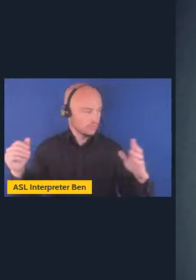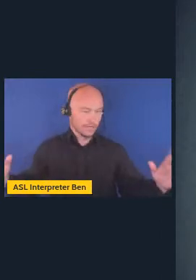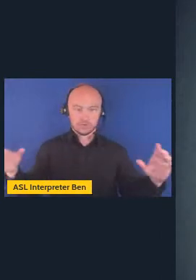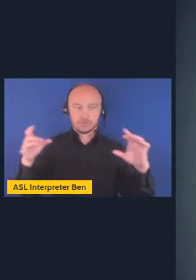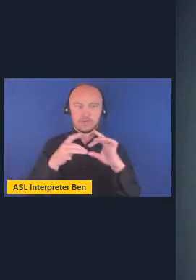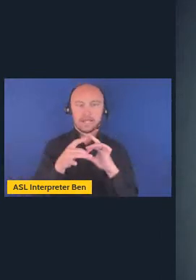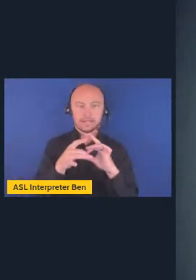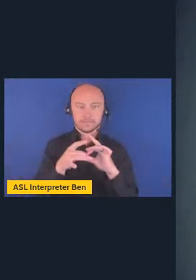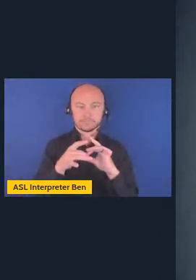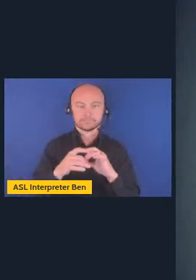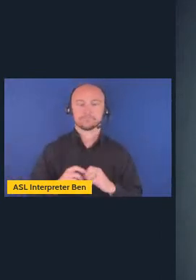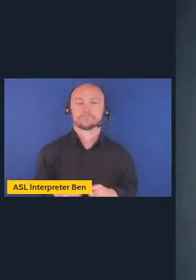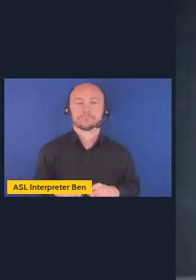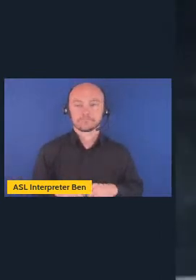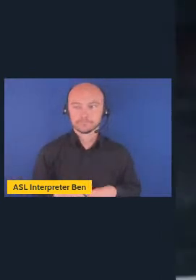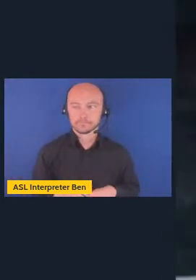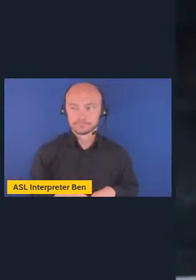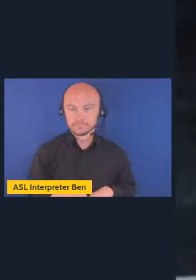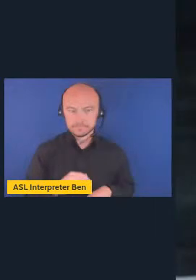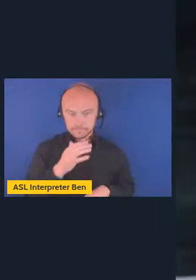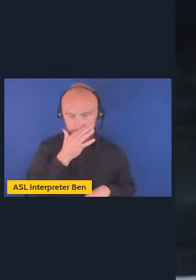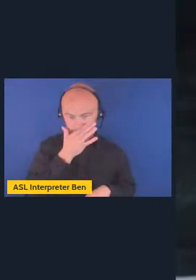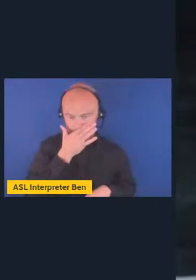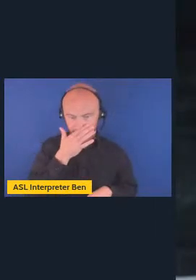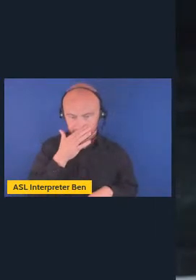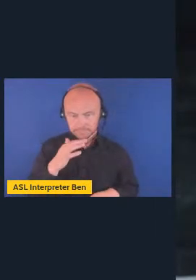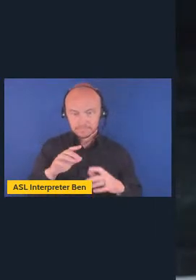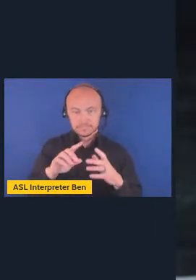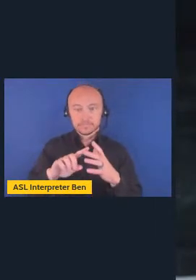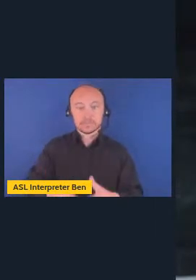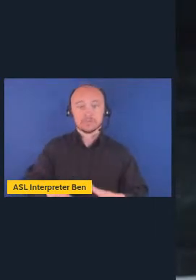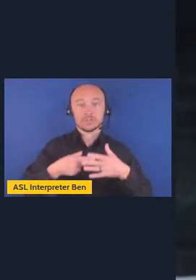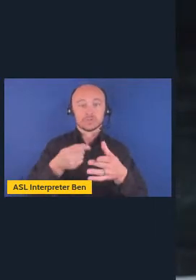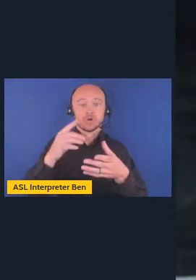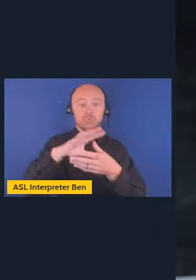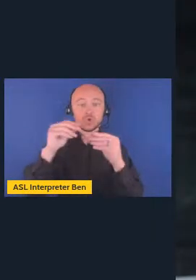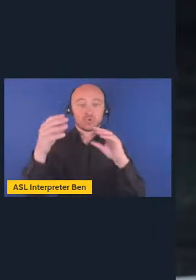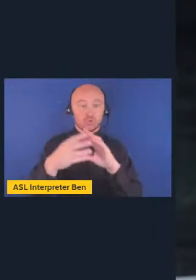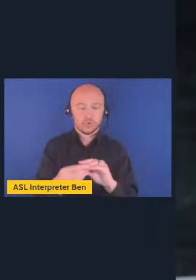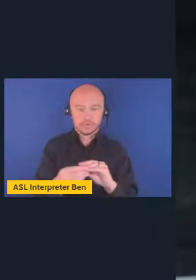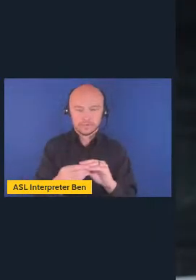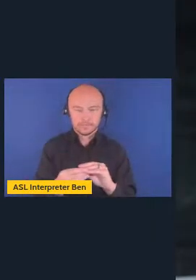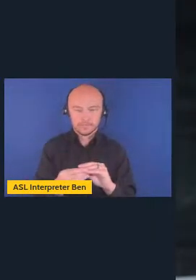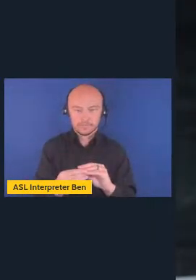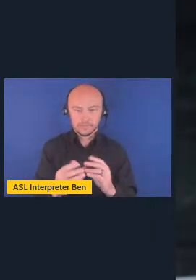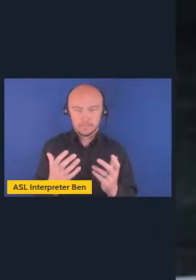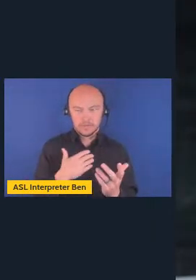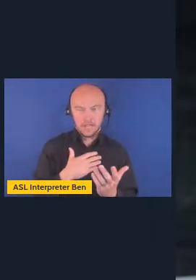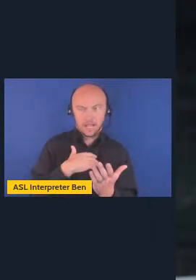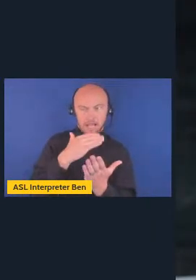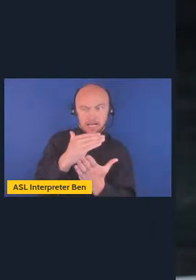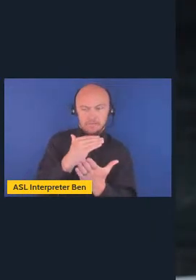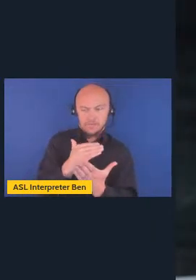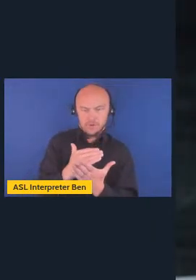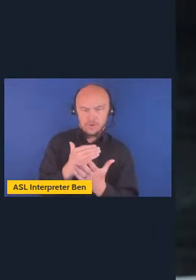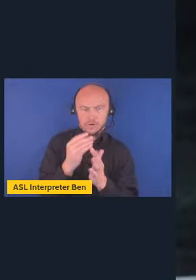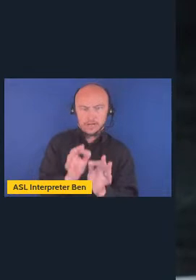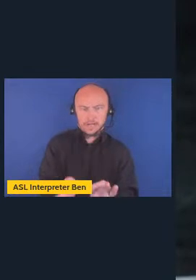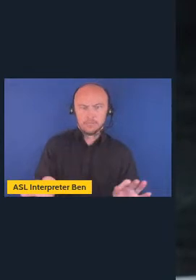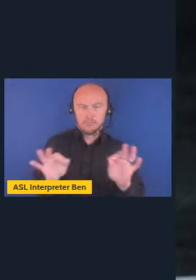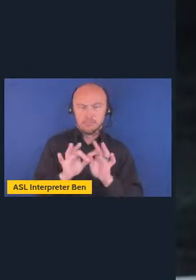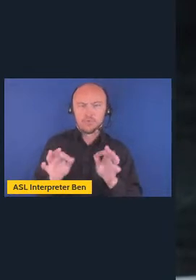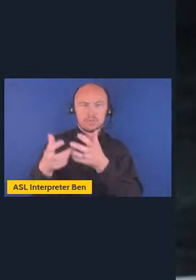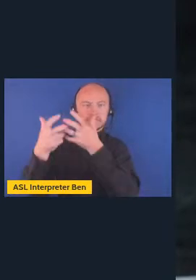applications together. But I want to start with a story about the first time I learned a lesson about the importance of